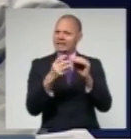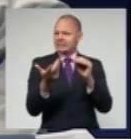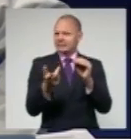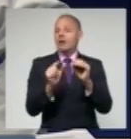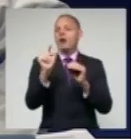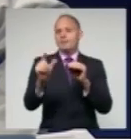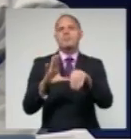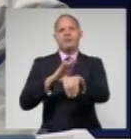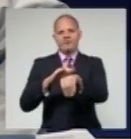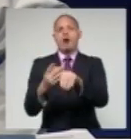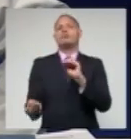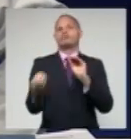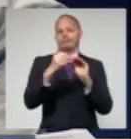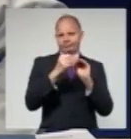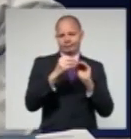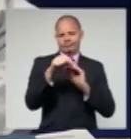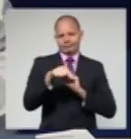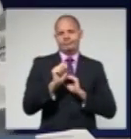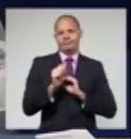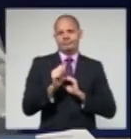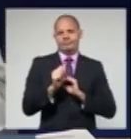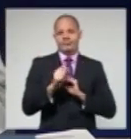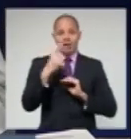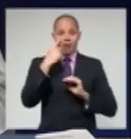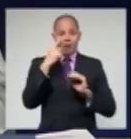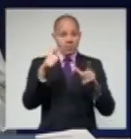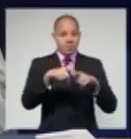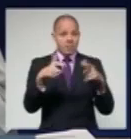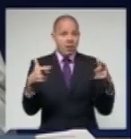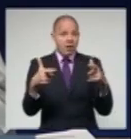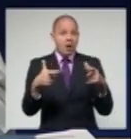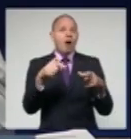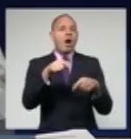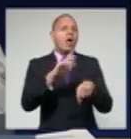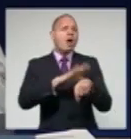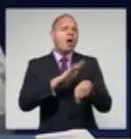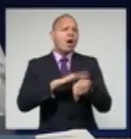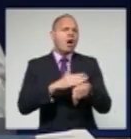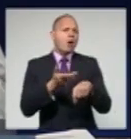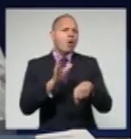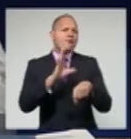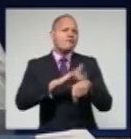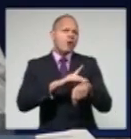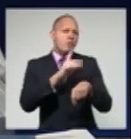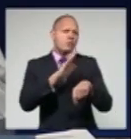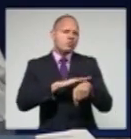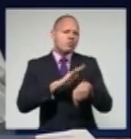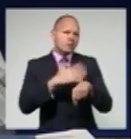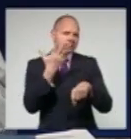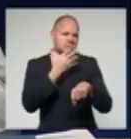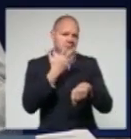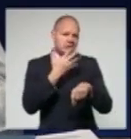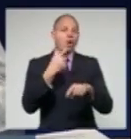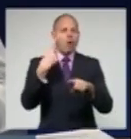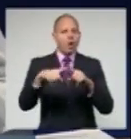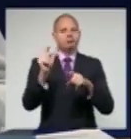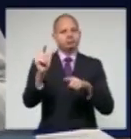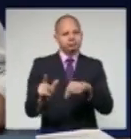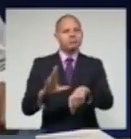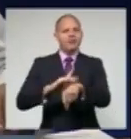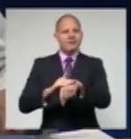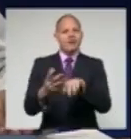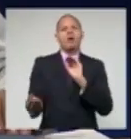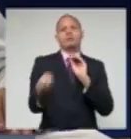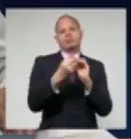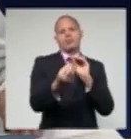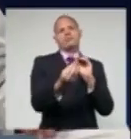one patient is yet to be determined. Hence, the figure stands at 33 patients whose source of infection is